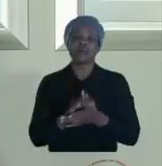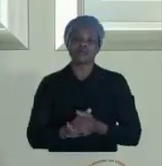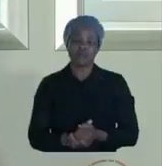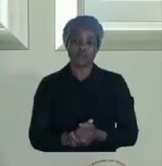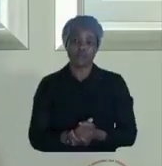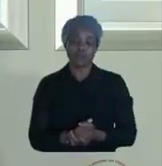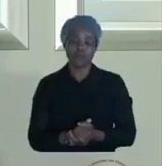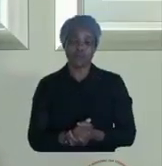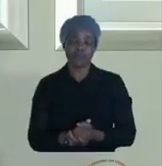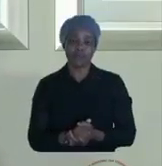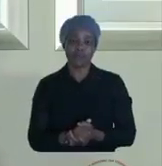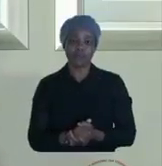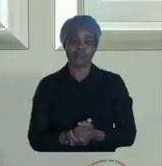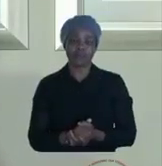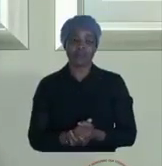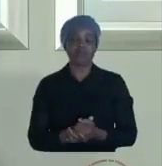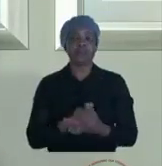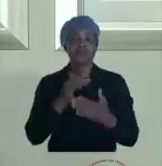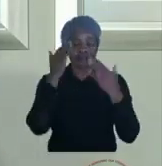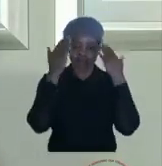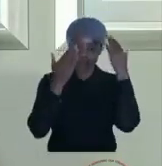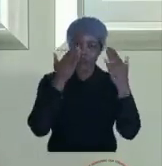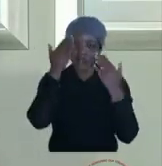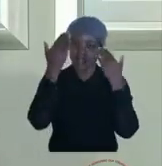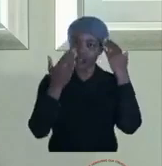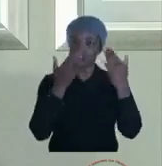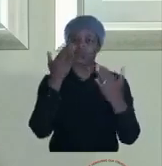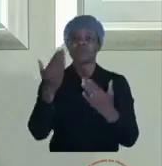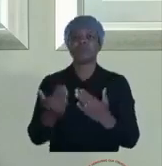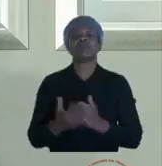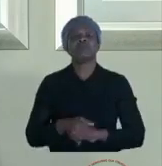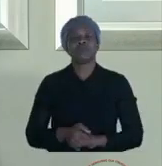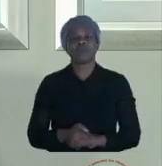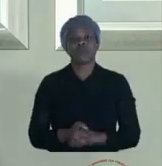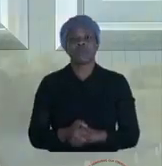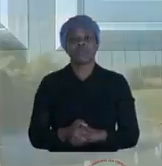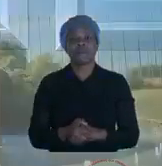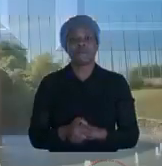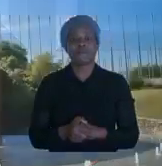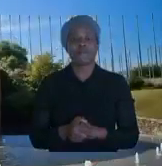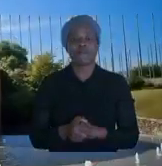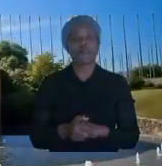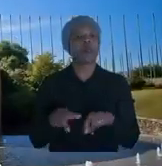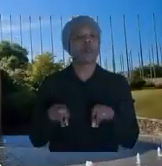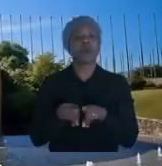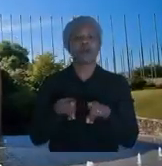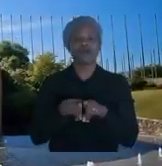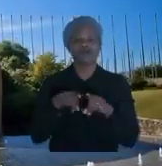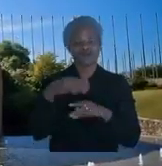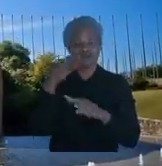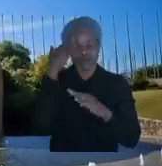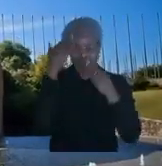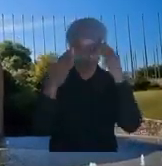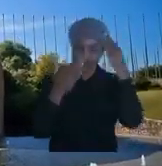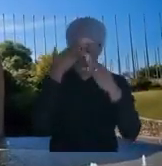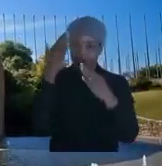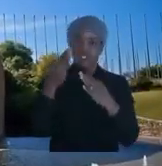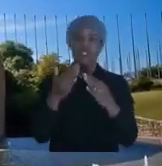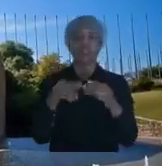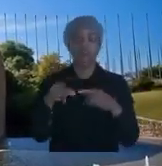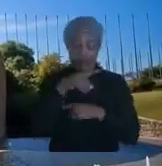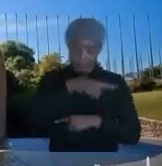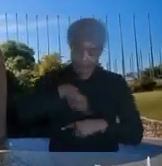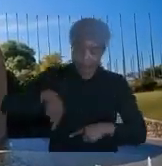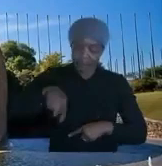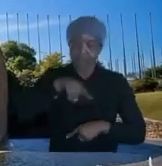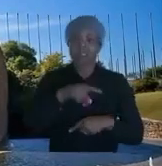fellow compatriots and the global community, good morning, and greetings from Freedom Park, which is an entity of